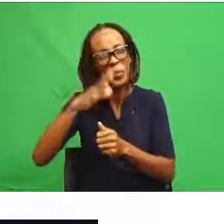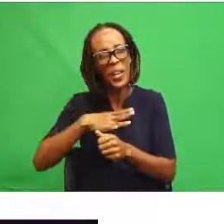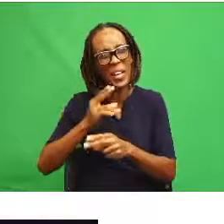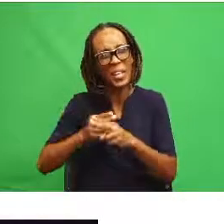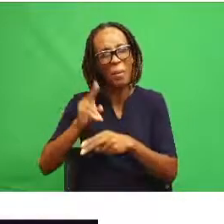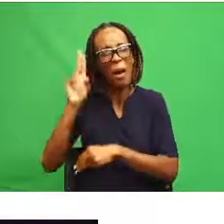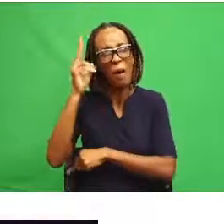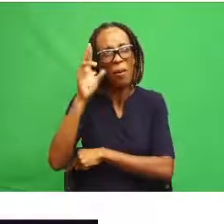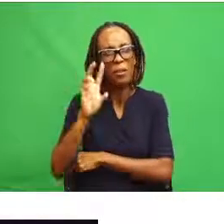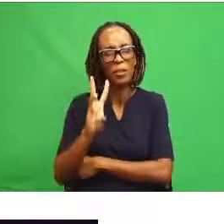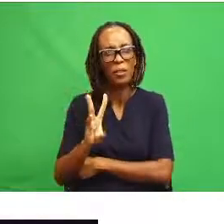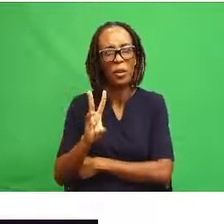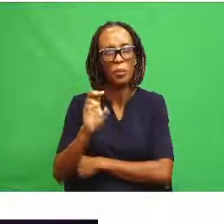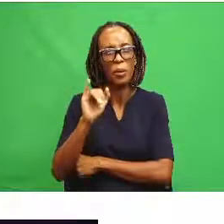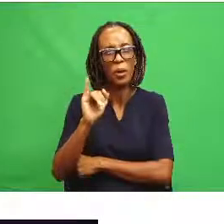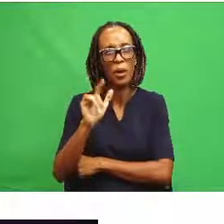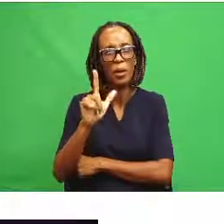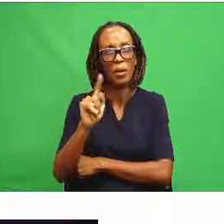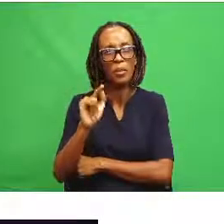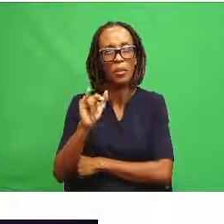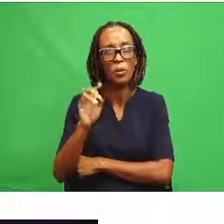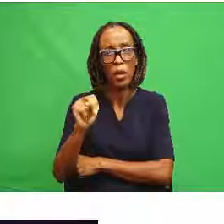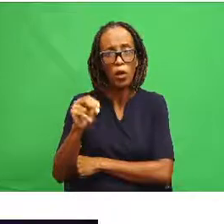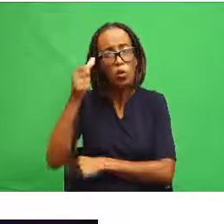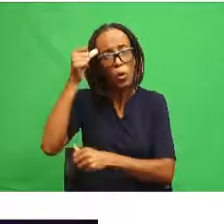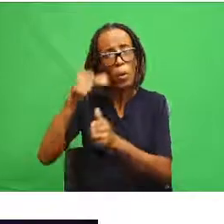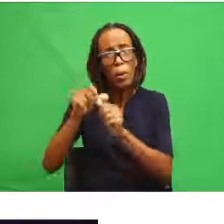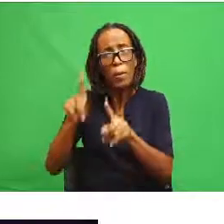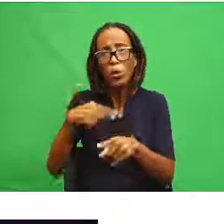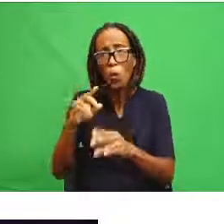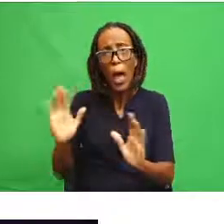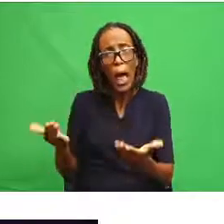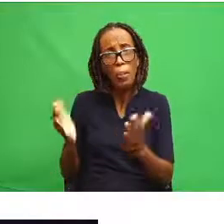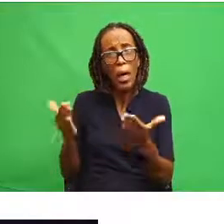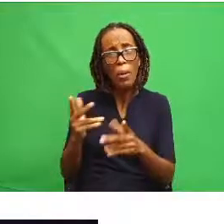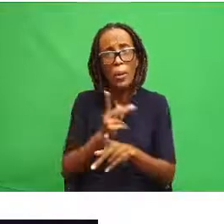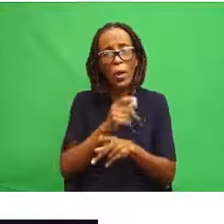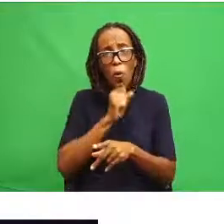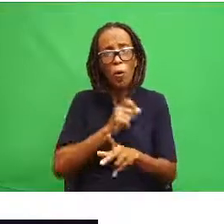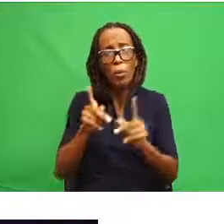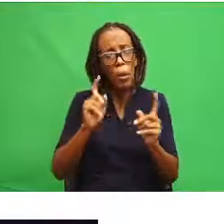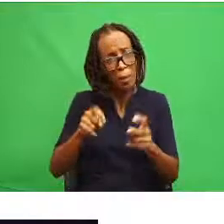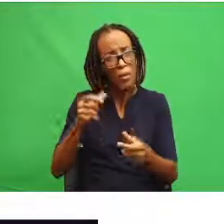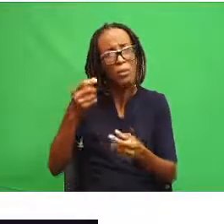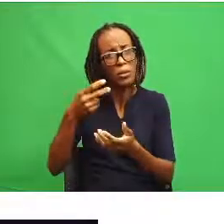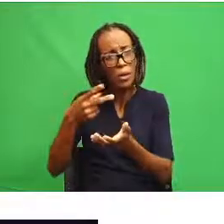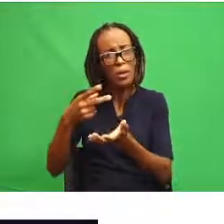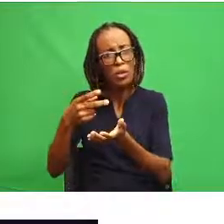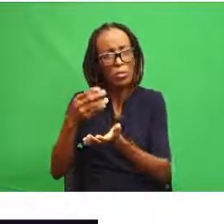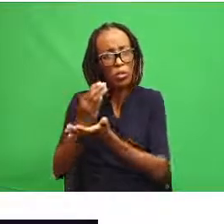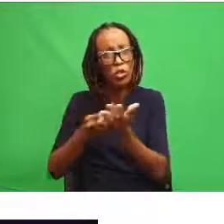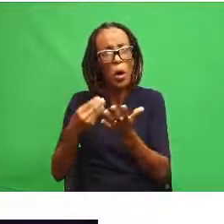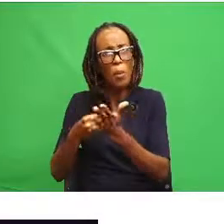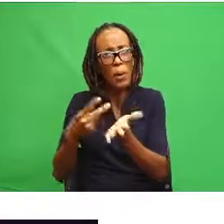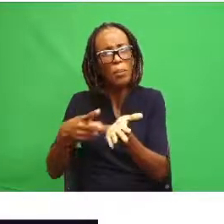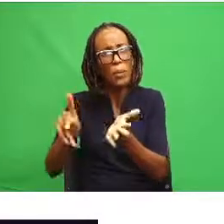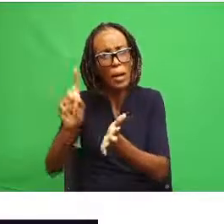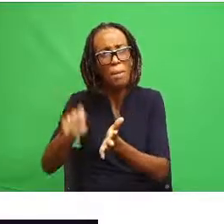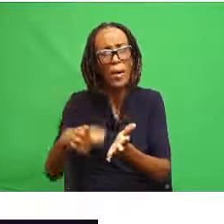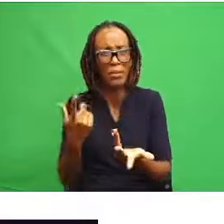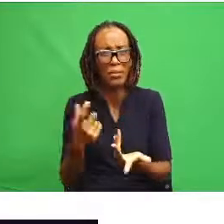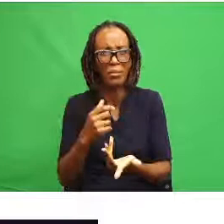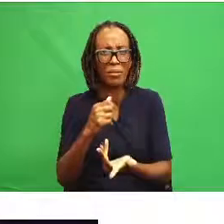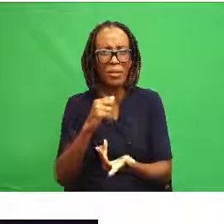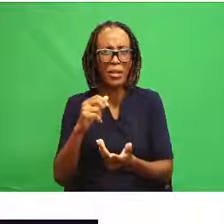what you are going to return to those who are supporting you, especially if they have no other source of income. Don't let that be something that's unspoken, so